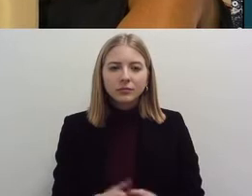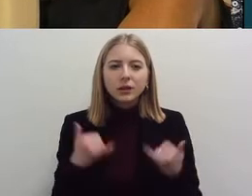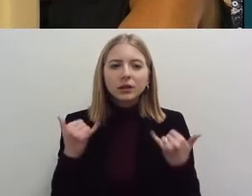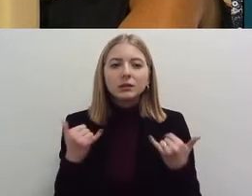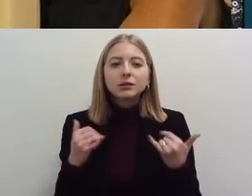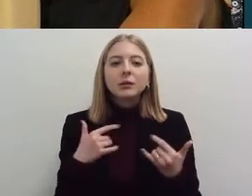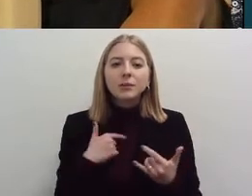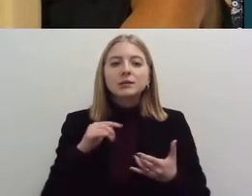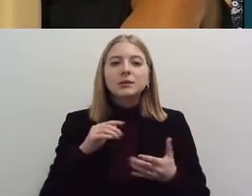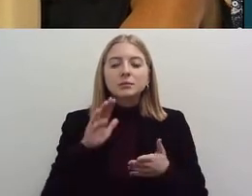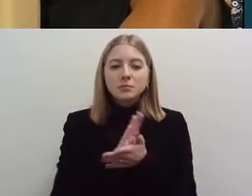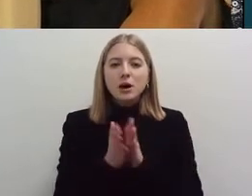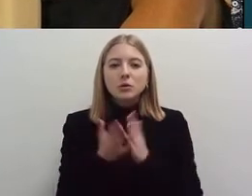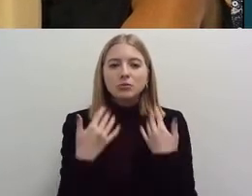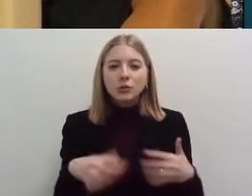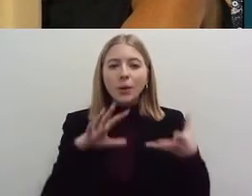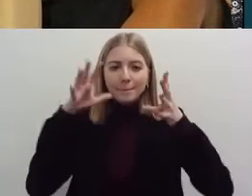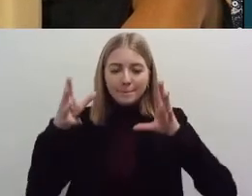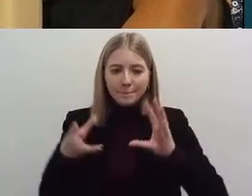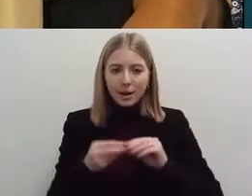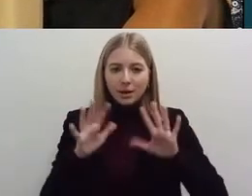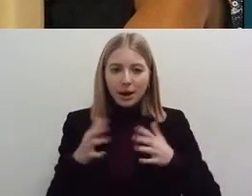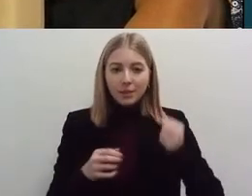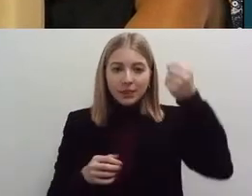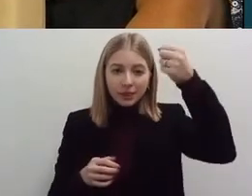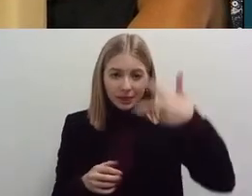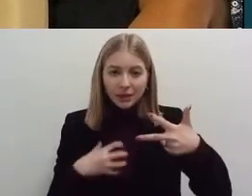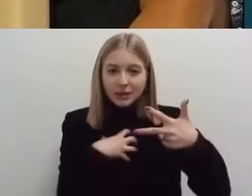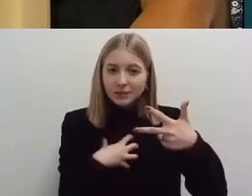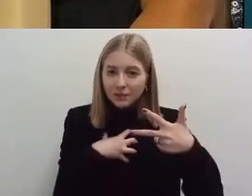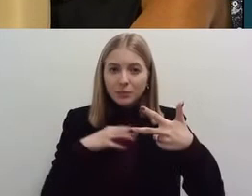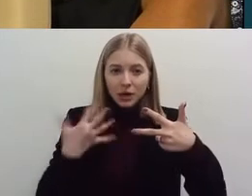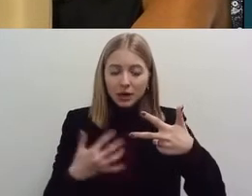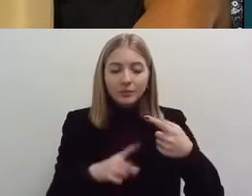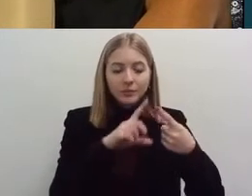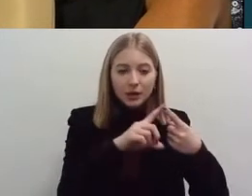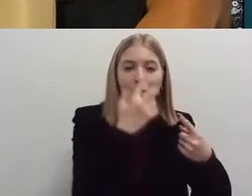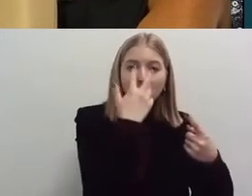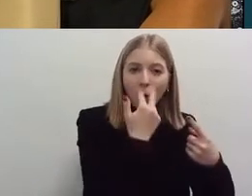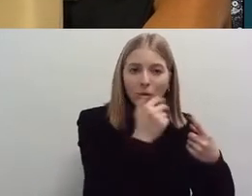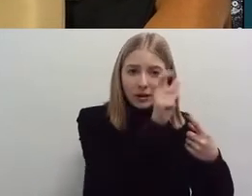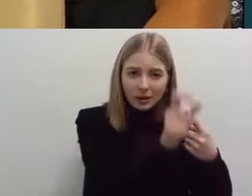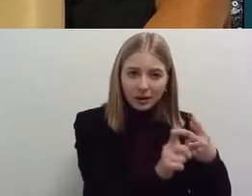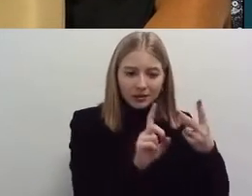four main players: teenager, family, social worker, and a teenage support